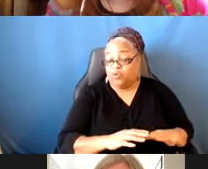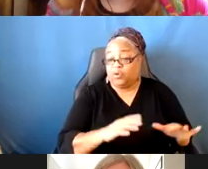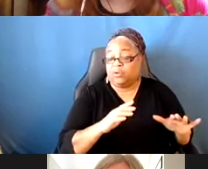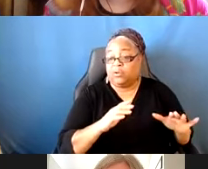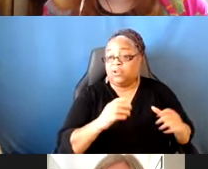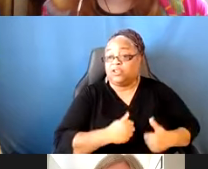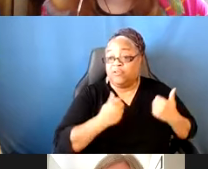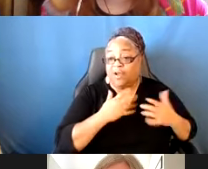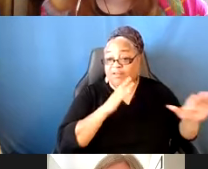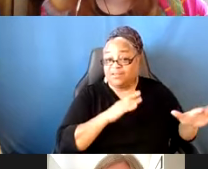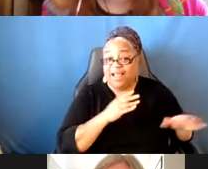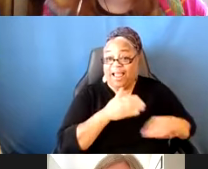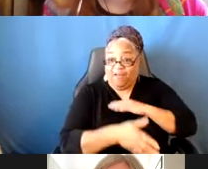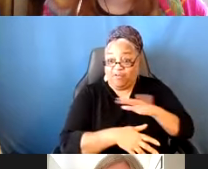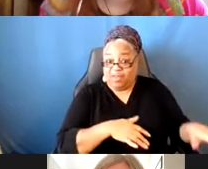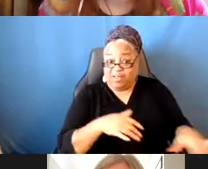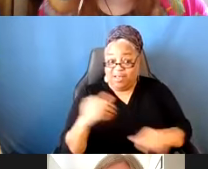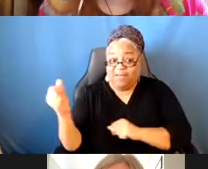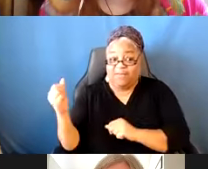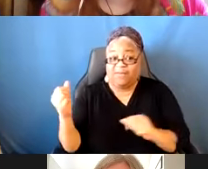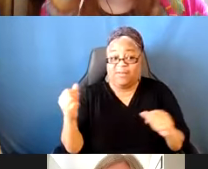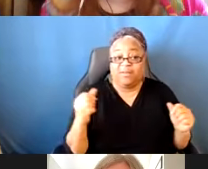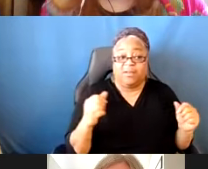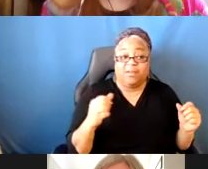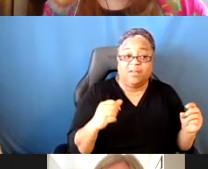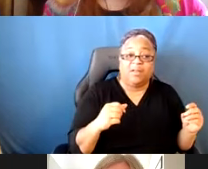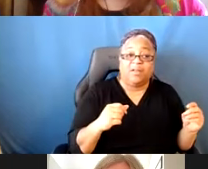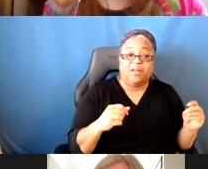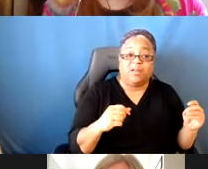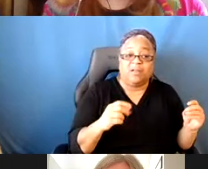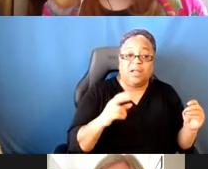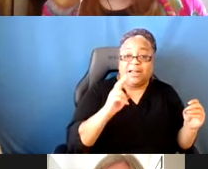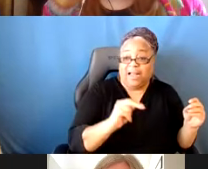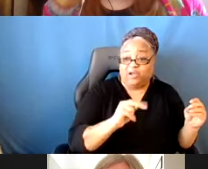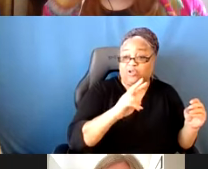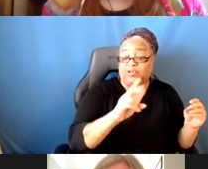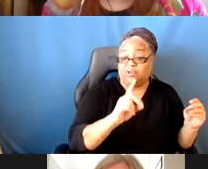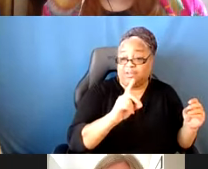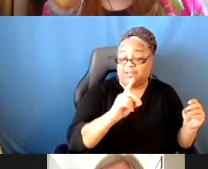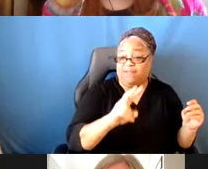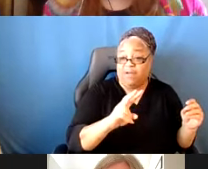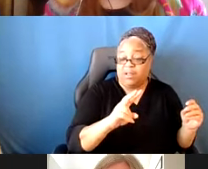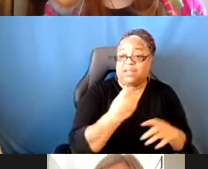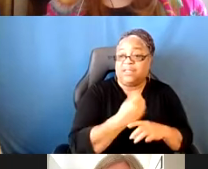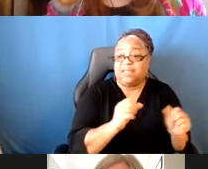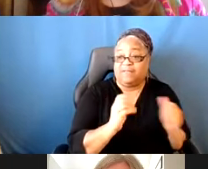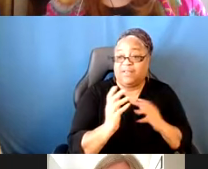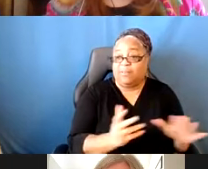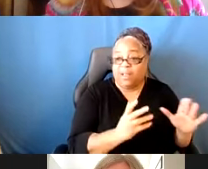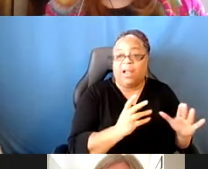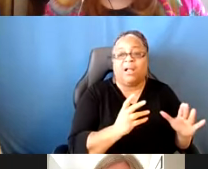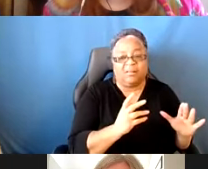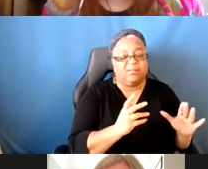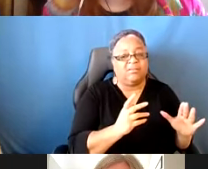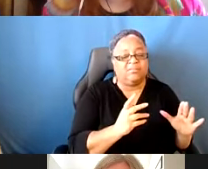Violence Hotlines safety plan is more customizable, I think, than any other plan